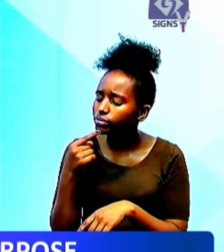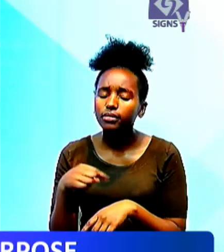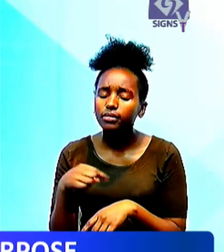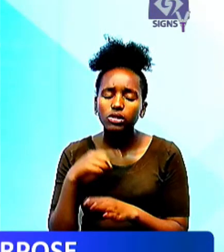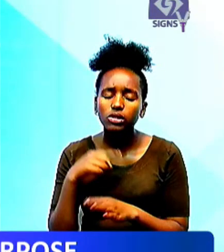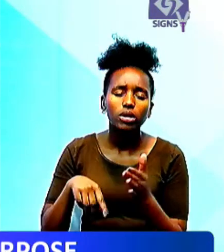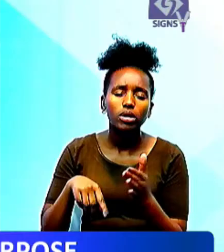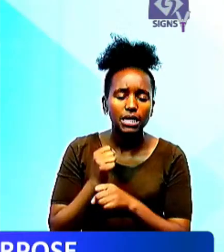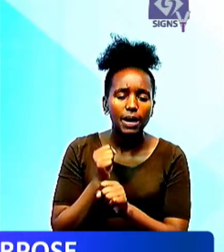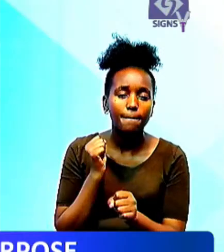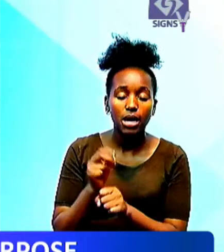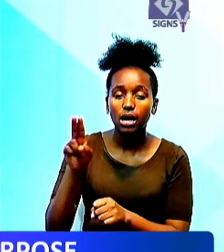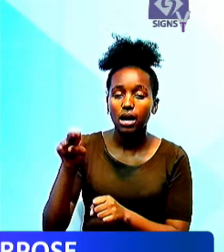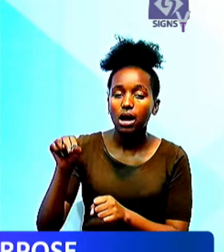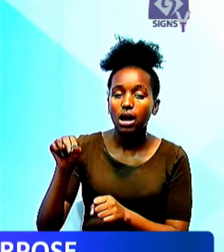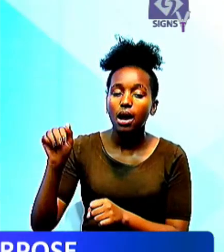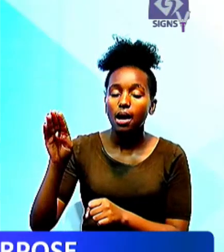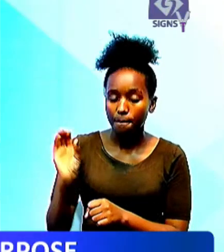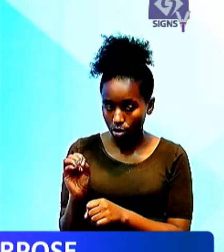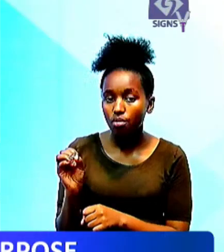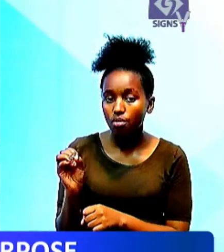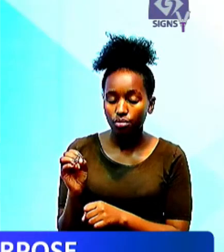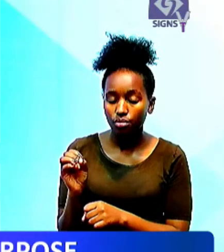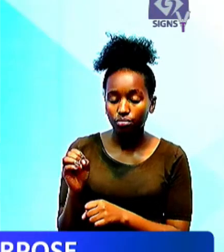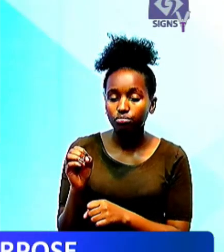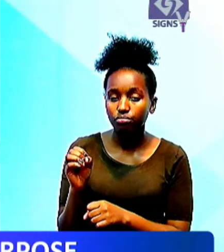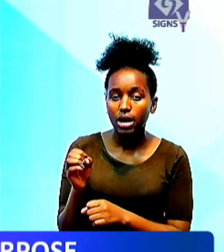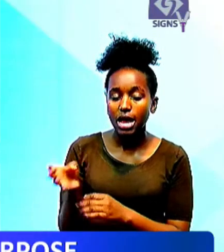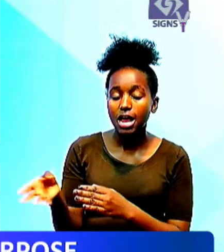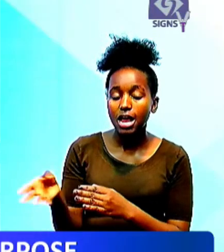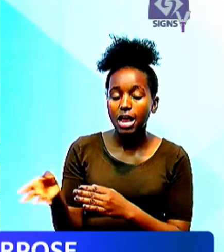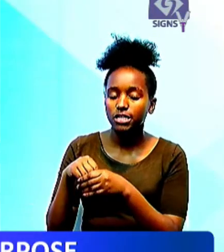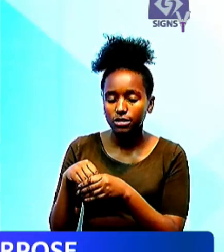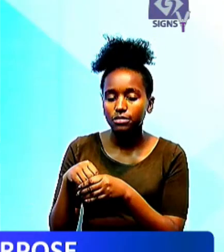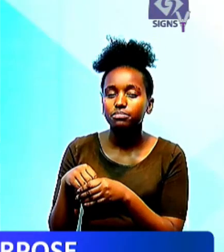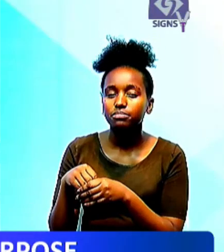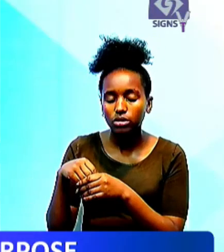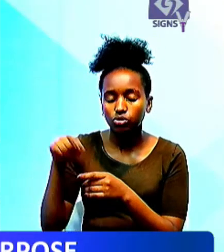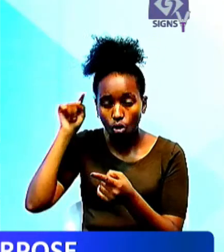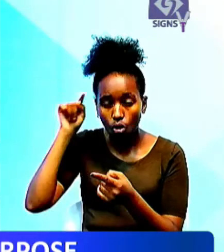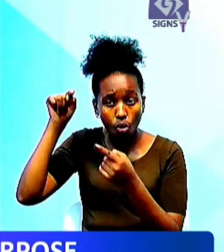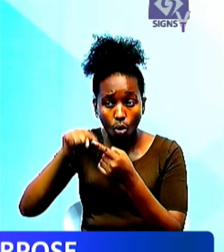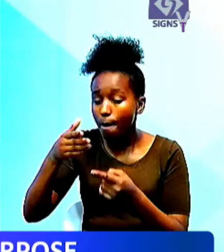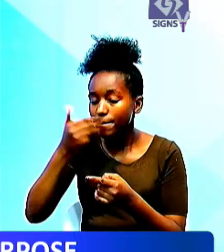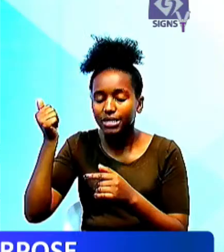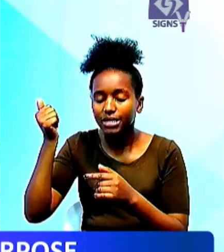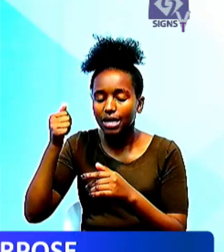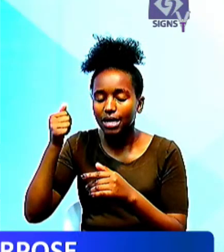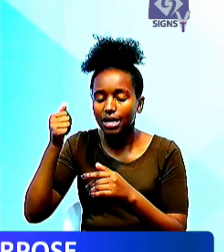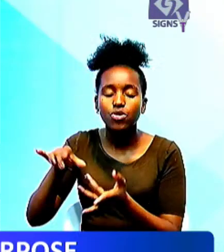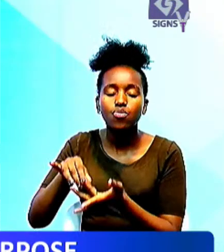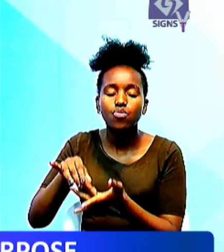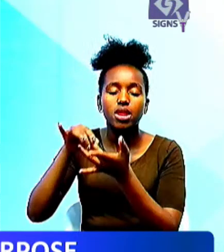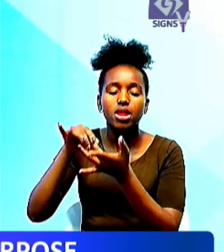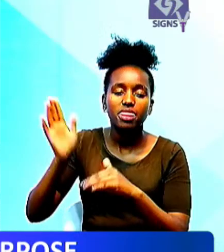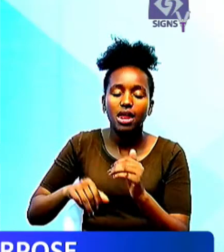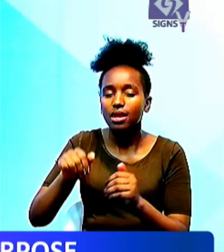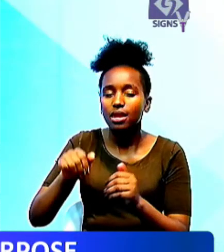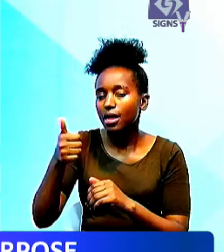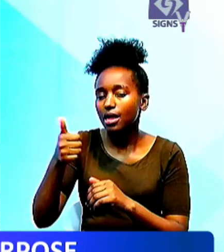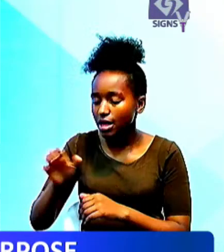makes NABO's investment philosophy unique, especially from the East African financial landscape,